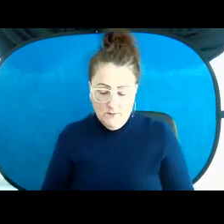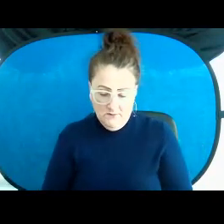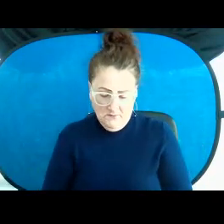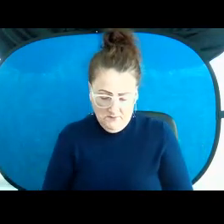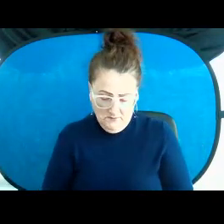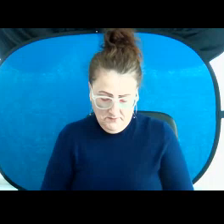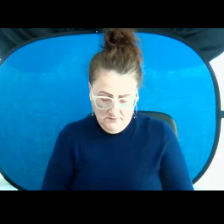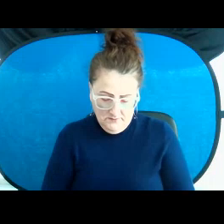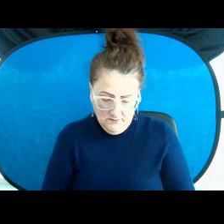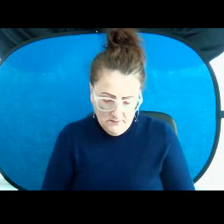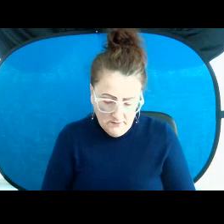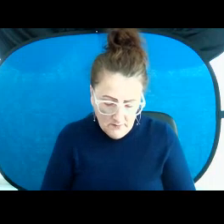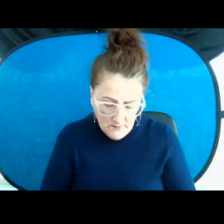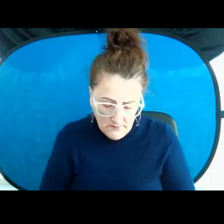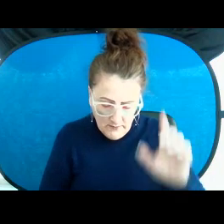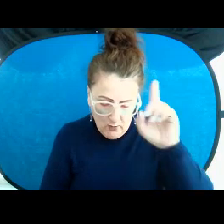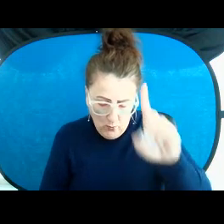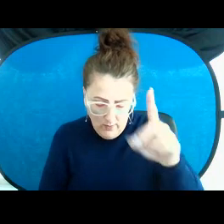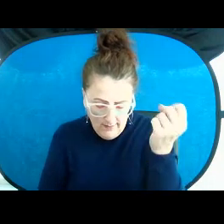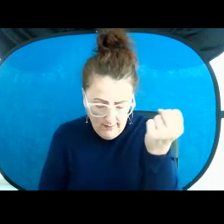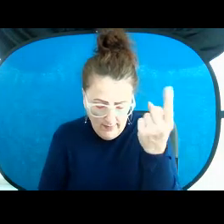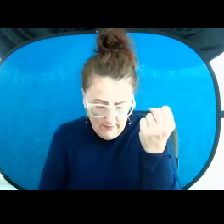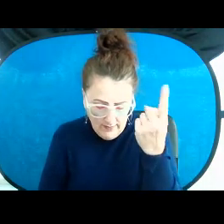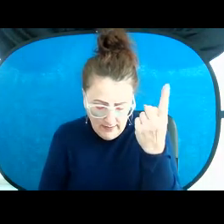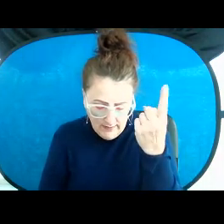Moving on to item 111, Beverly.